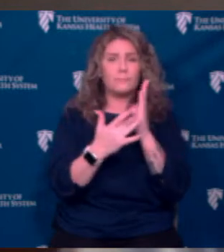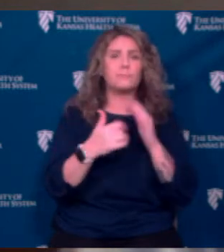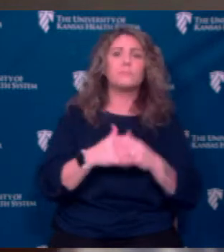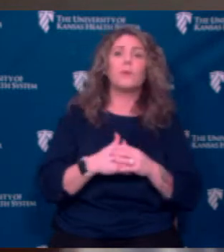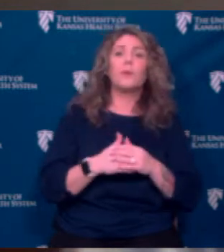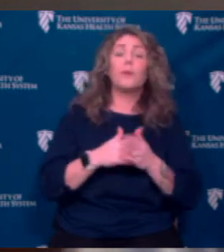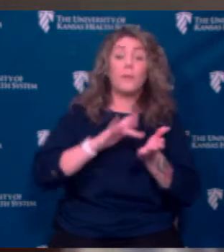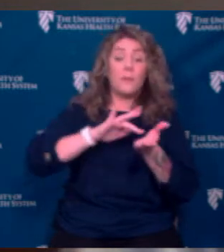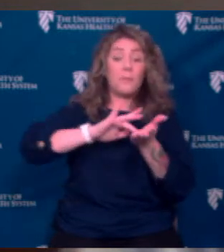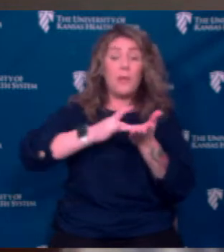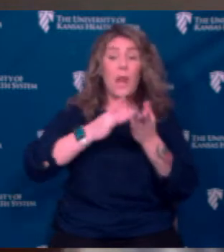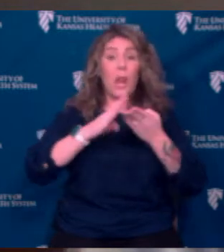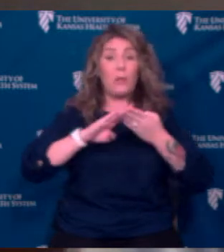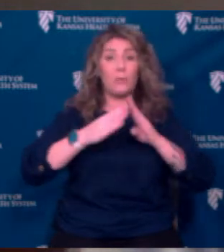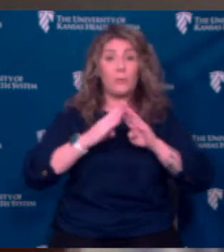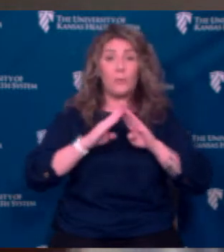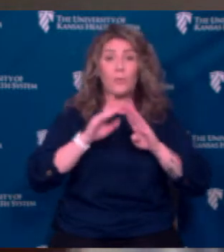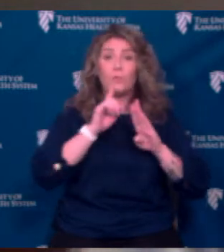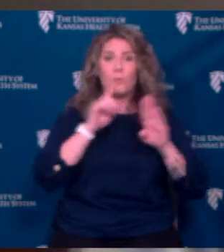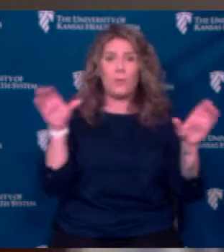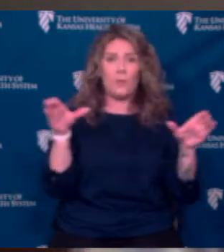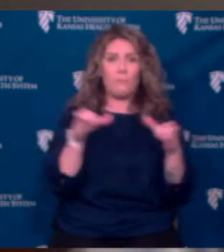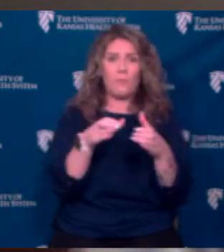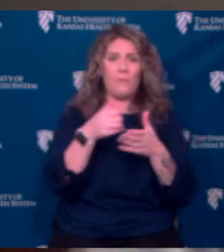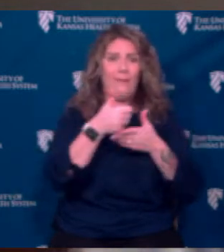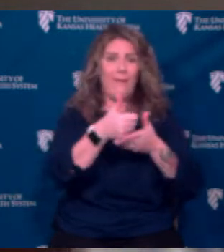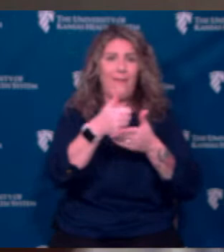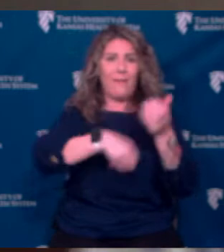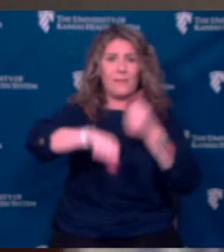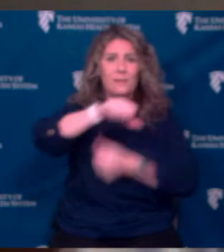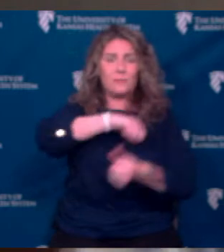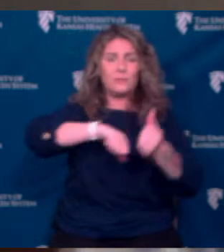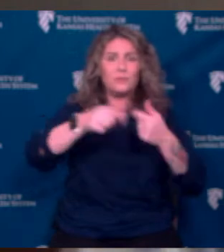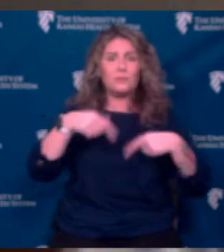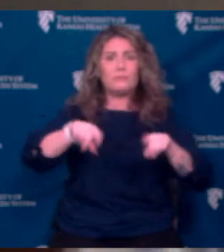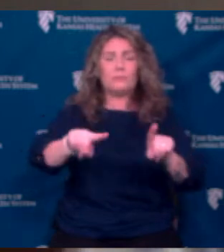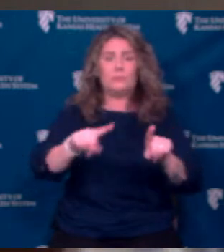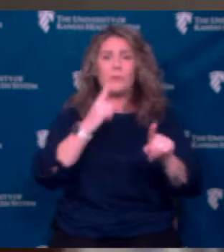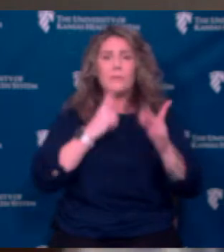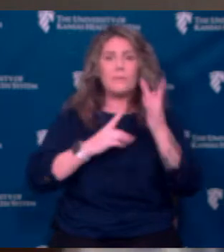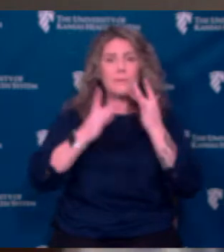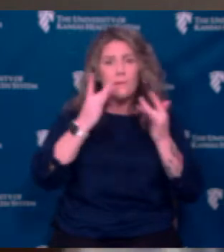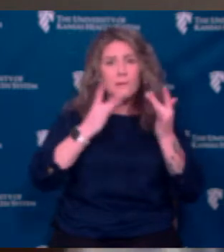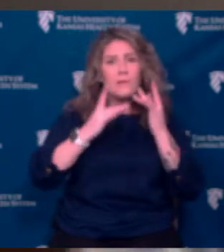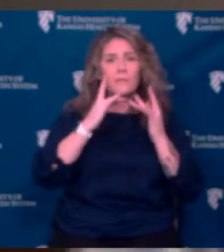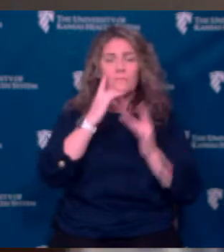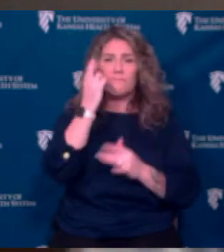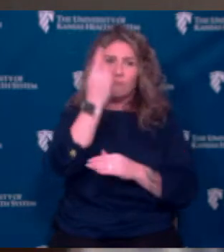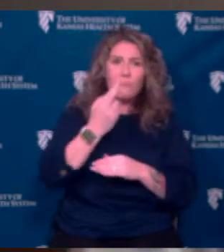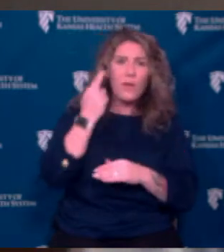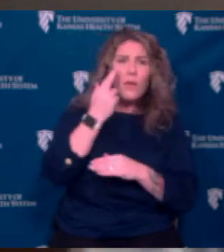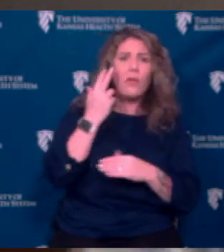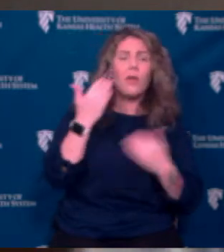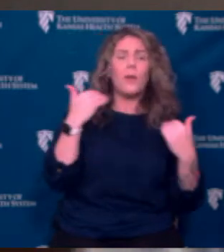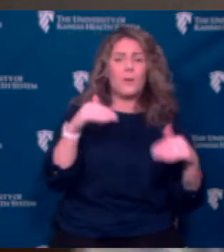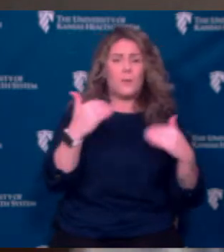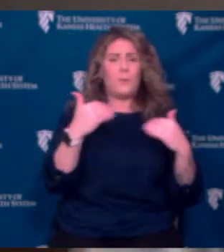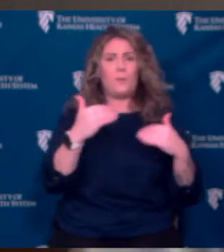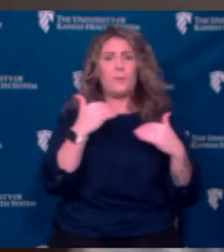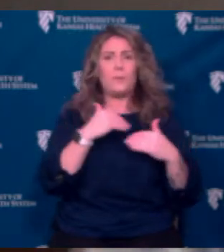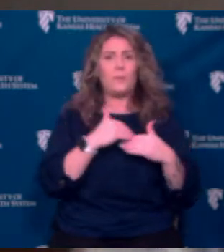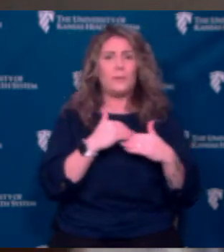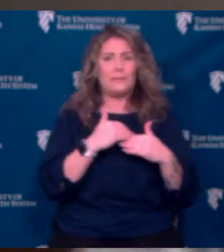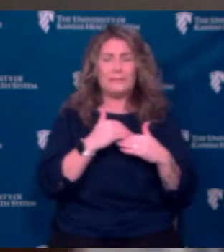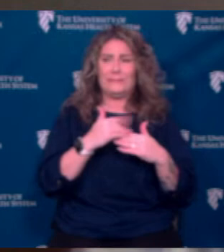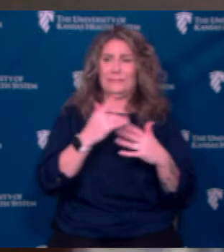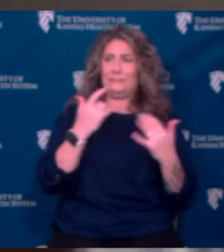community as a whole has really come together to help each other out in this time, to realize that this is a moment where we all have to be